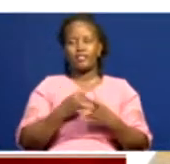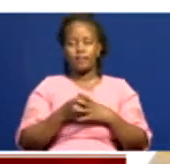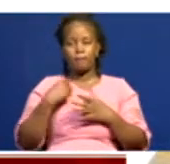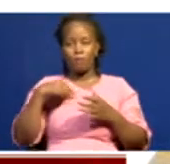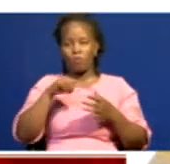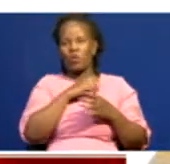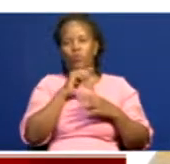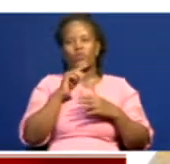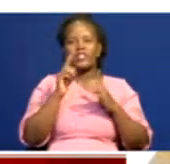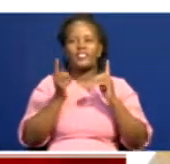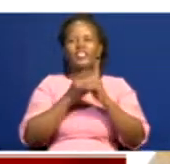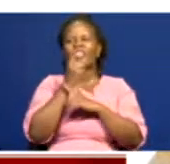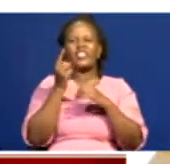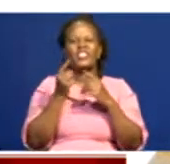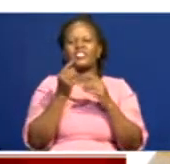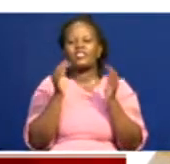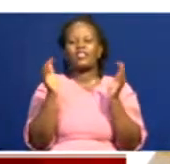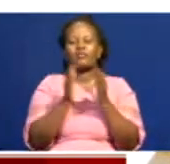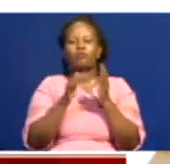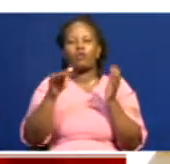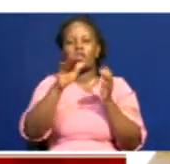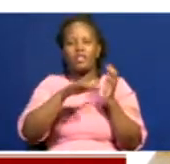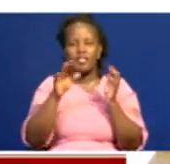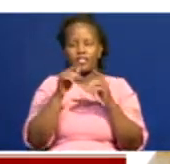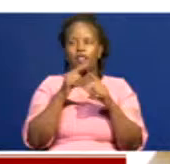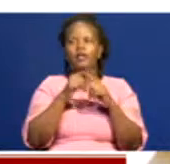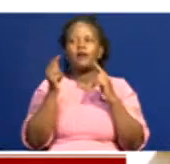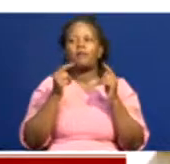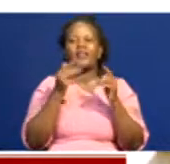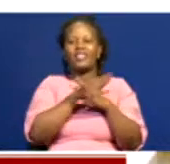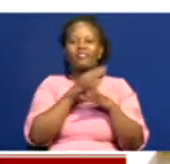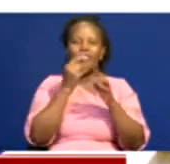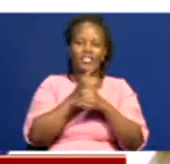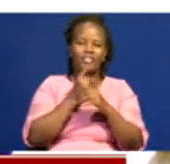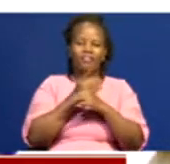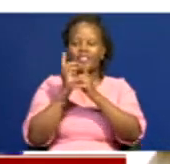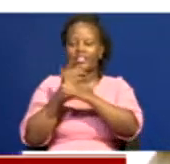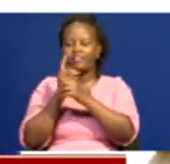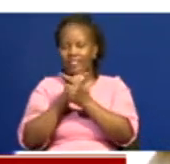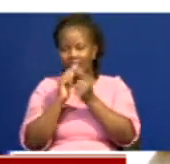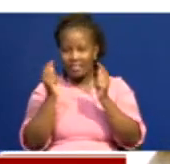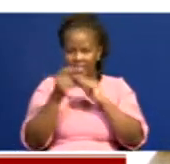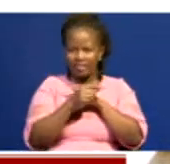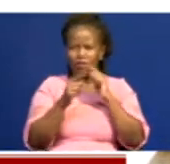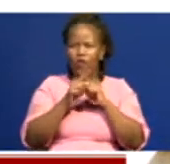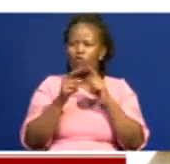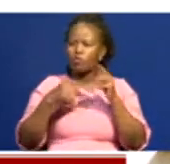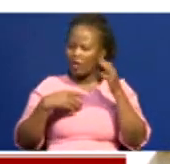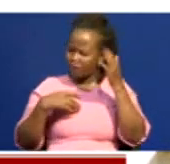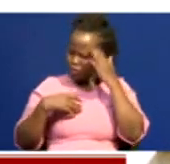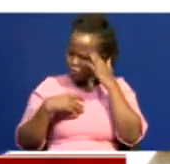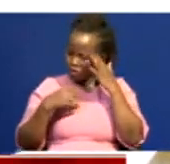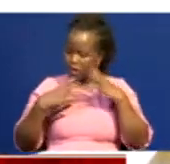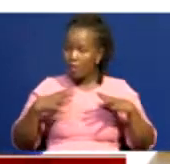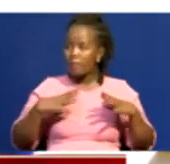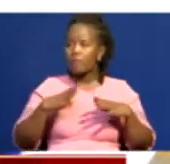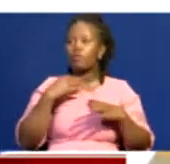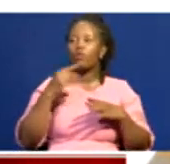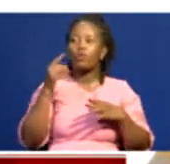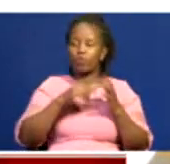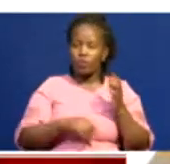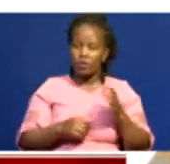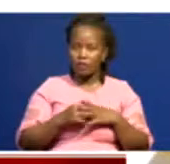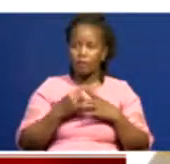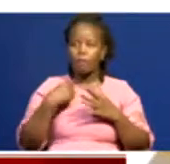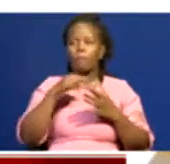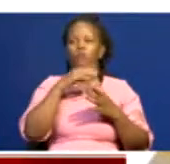brand, but over time, with the market dynamics, having learned what our clients wanted, we invested heavily